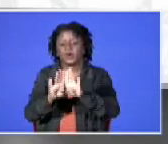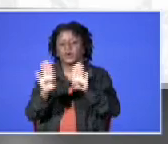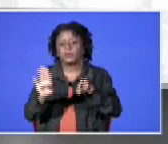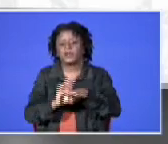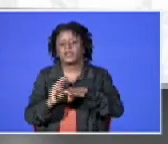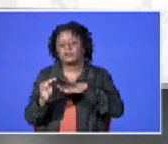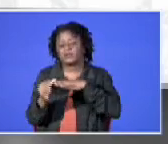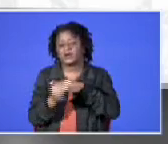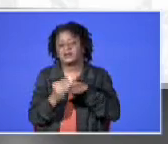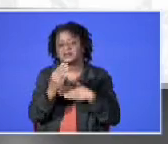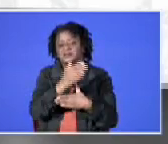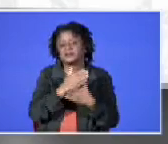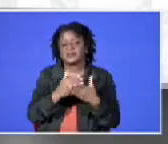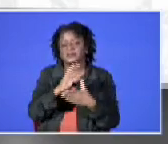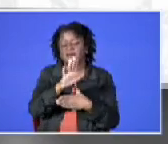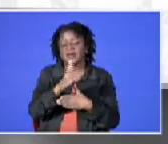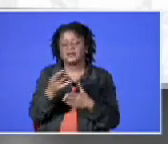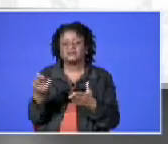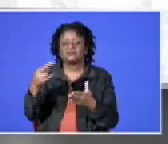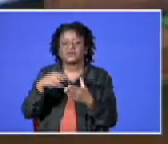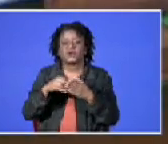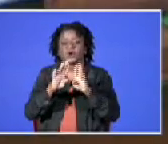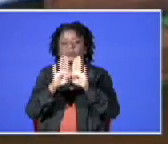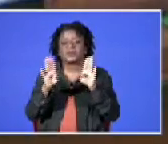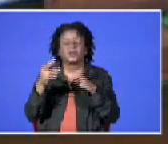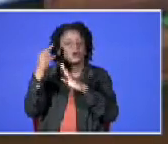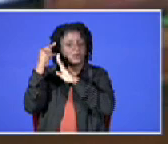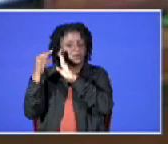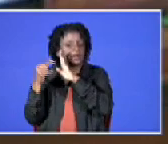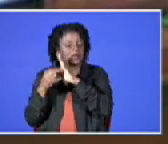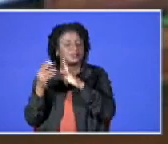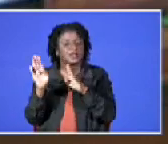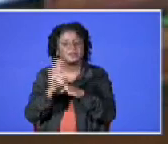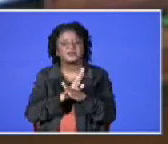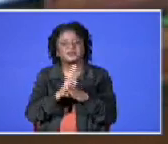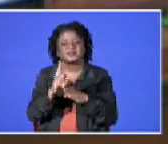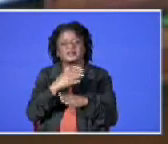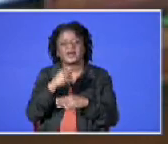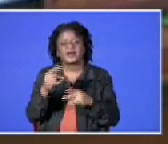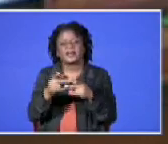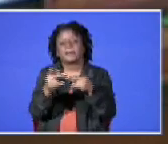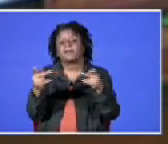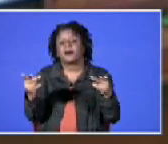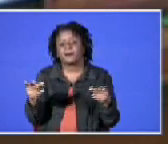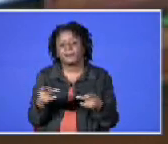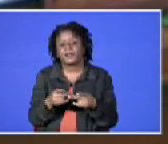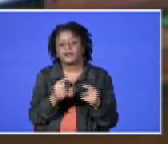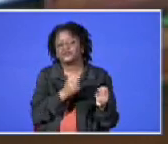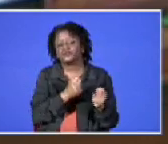tourism-related businesses, as well as public transportation. And I'm happy to announce that